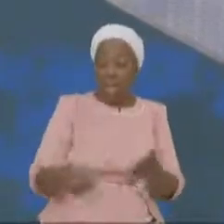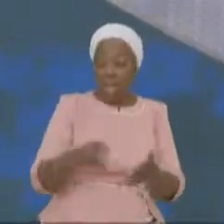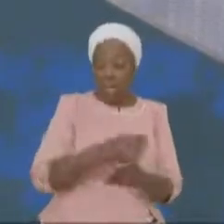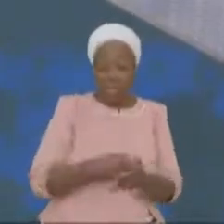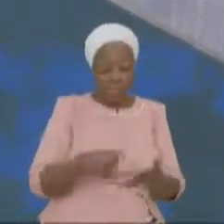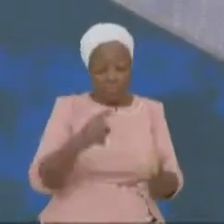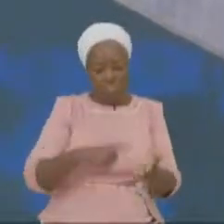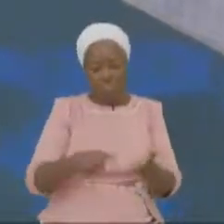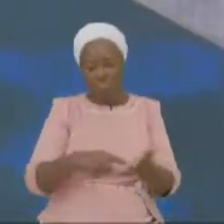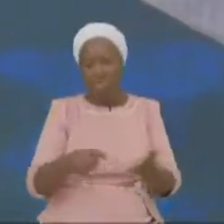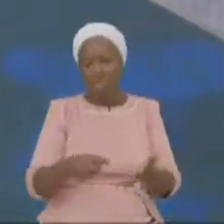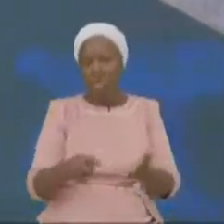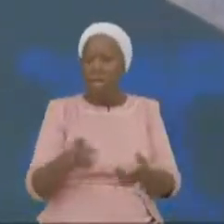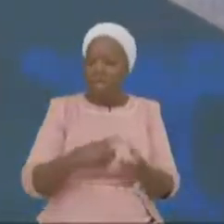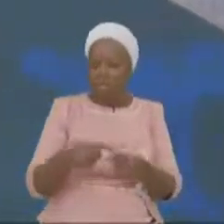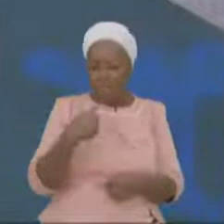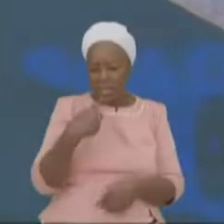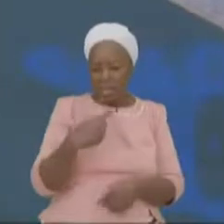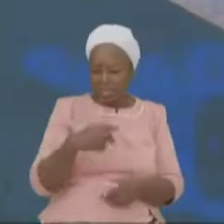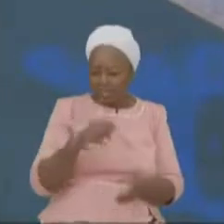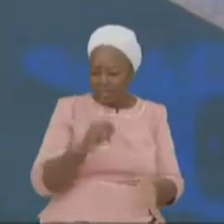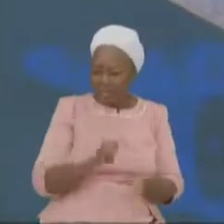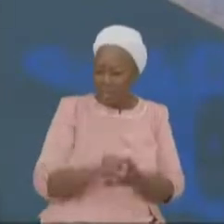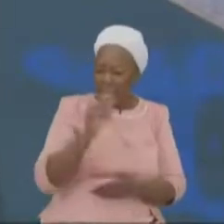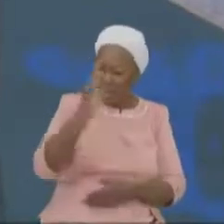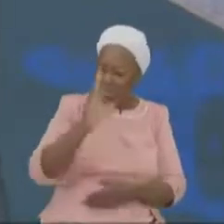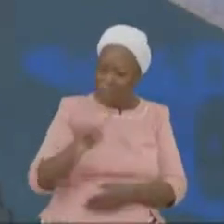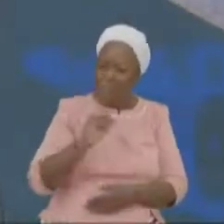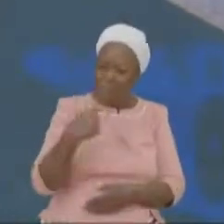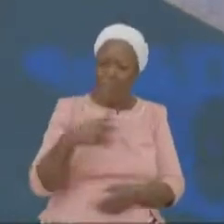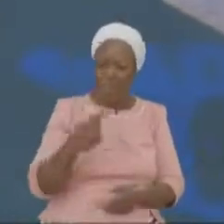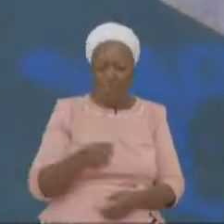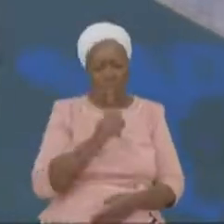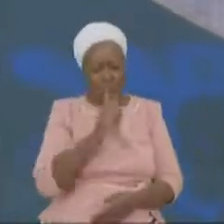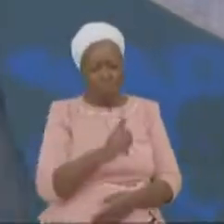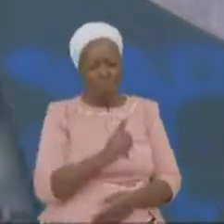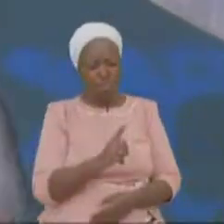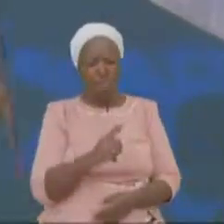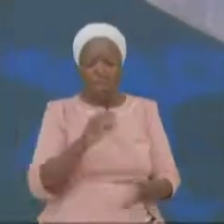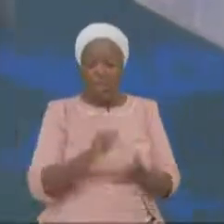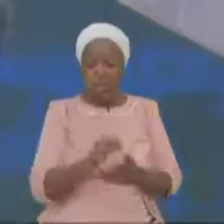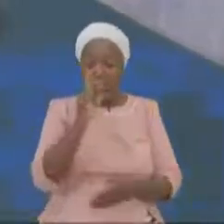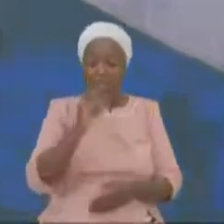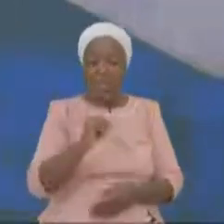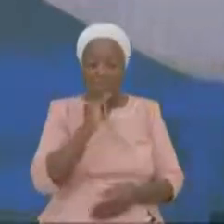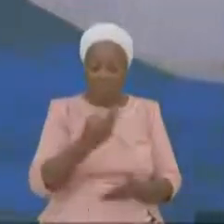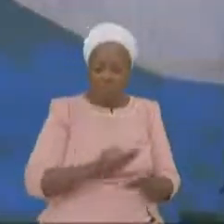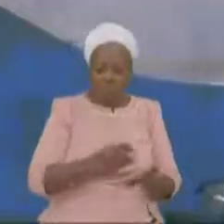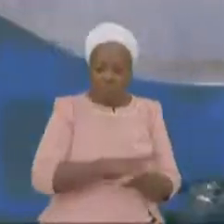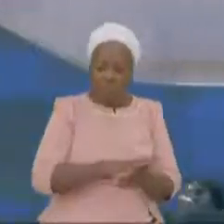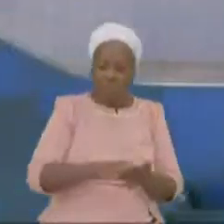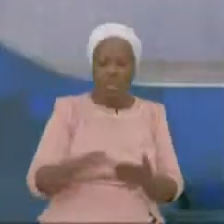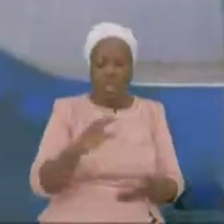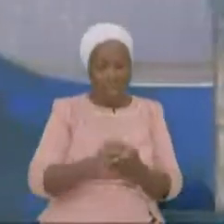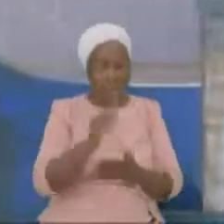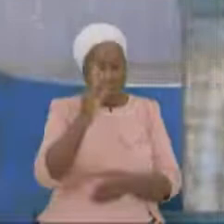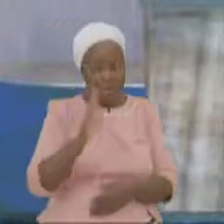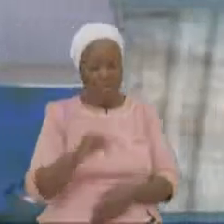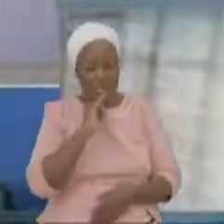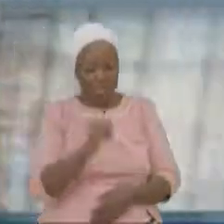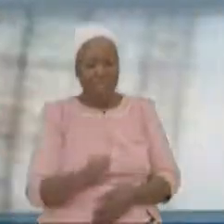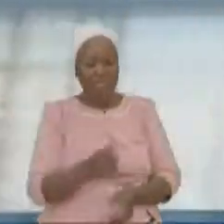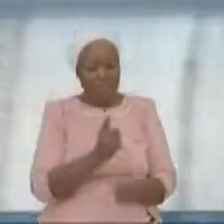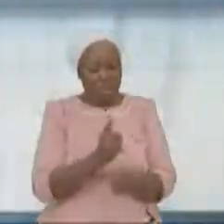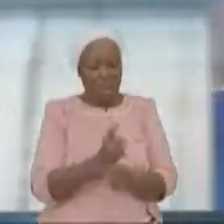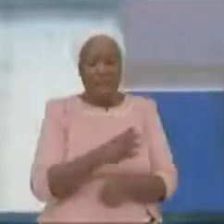say, that preacher is speaking the truth, that preacher is holy, that preacher is just, that